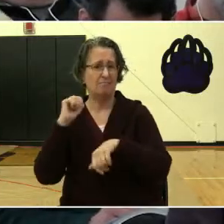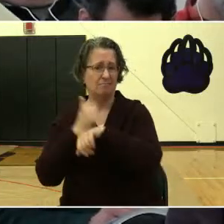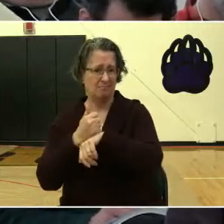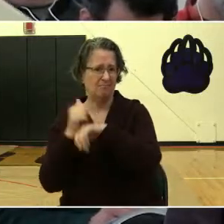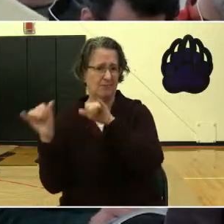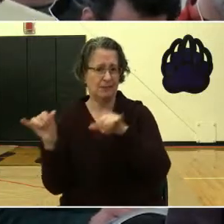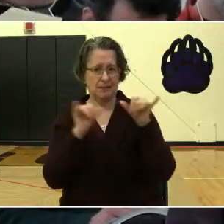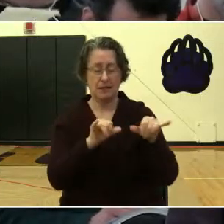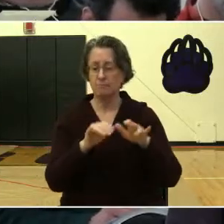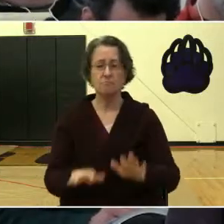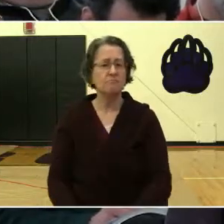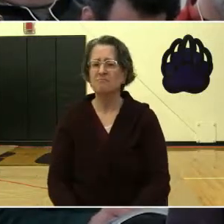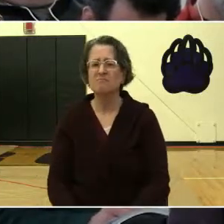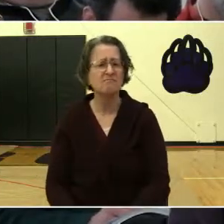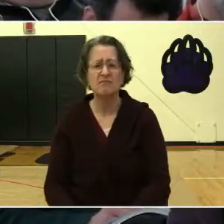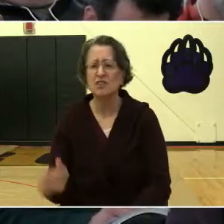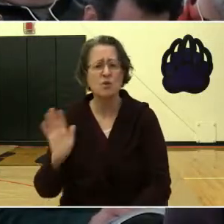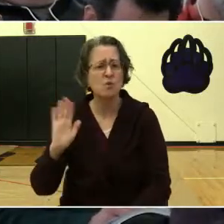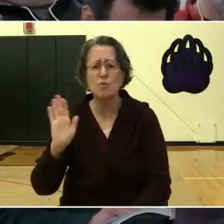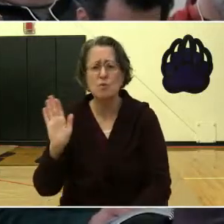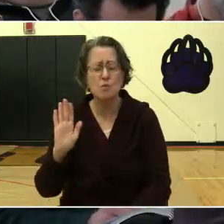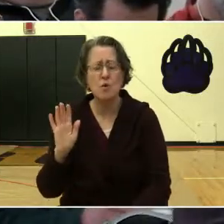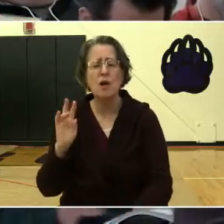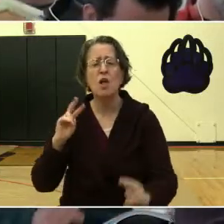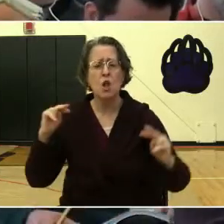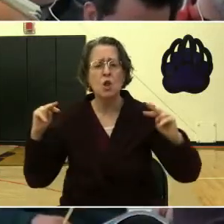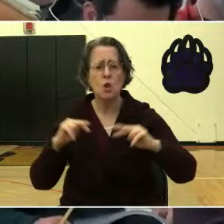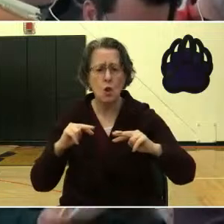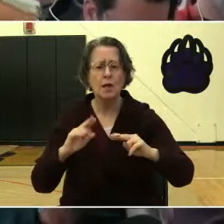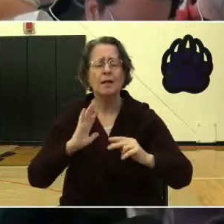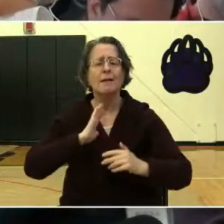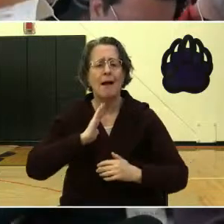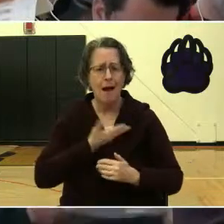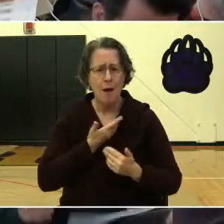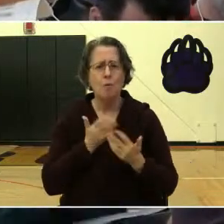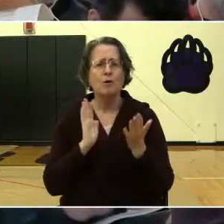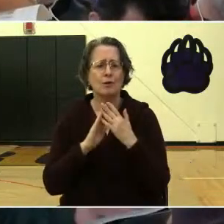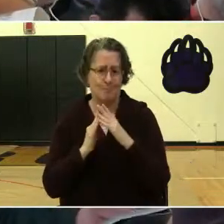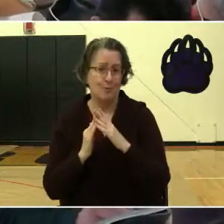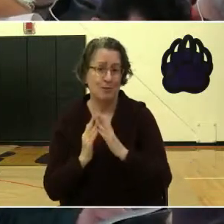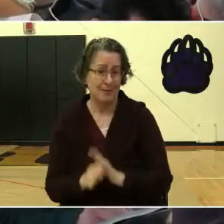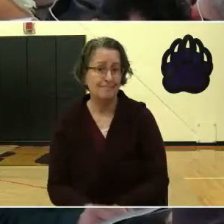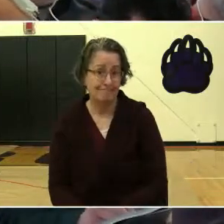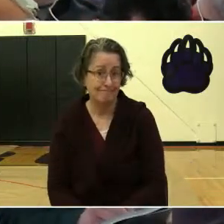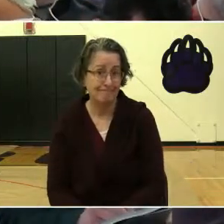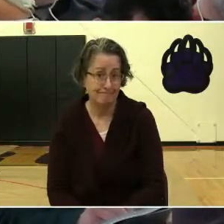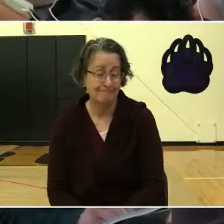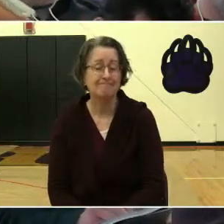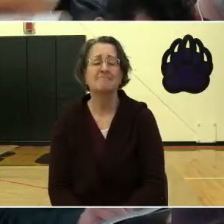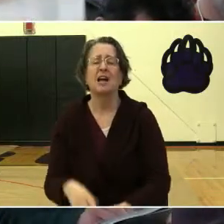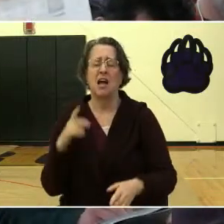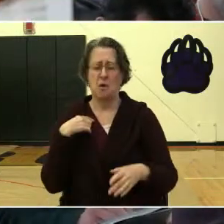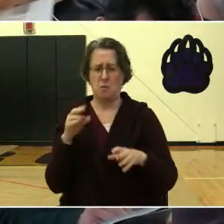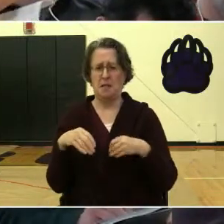that live in our community and I'll give you some statistics about the increases that the rest of us